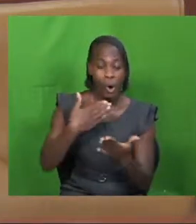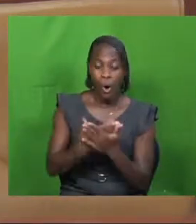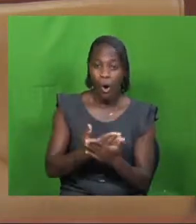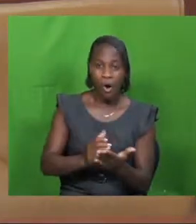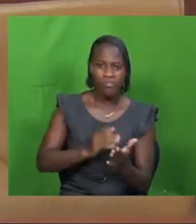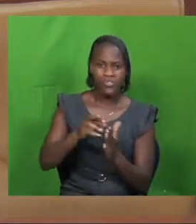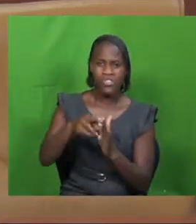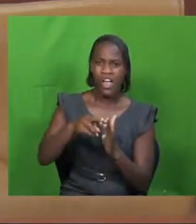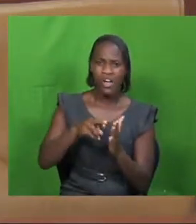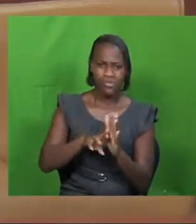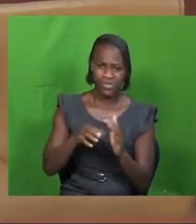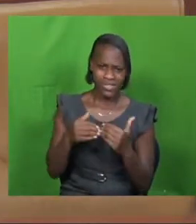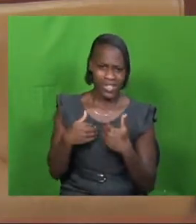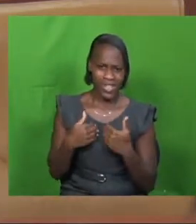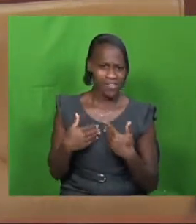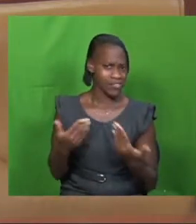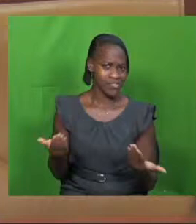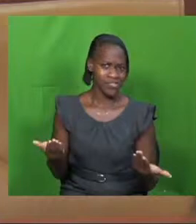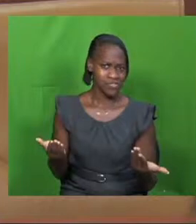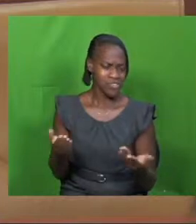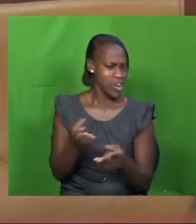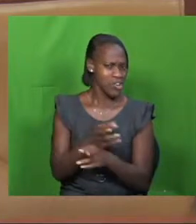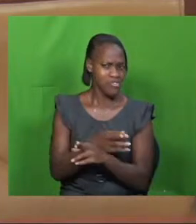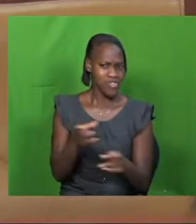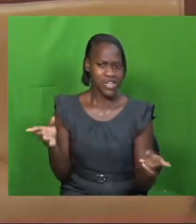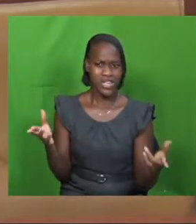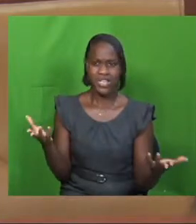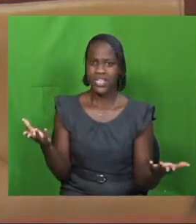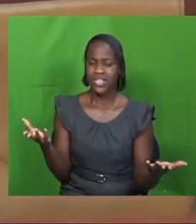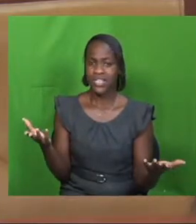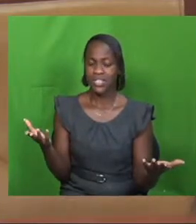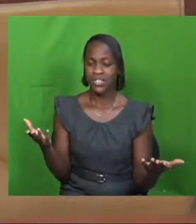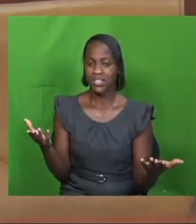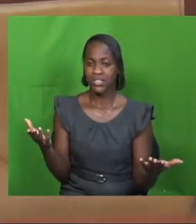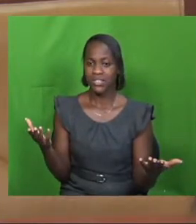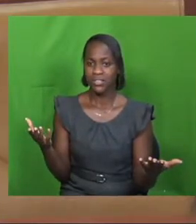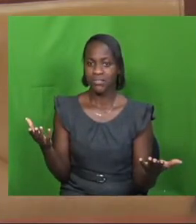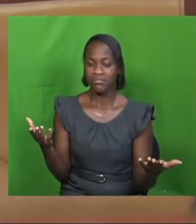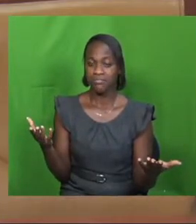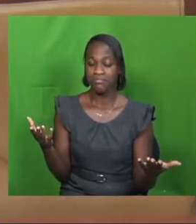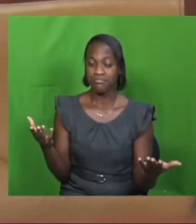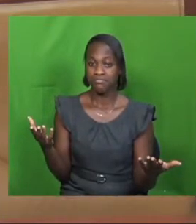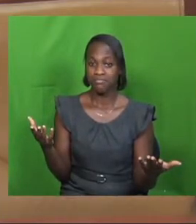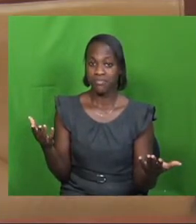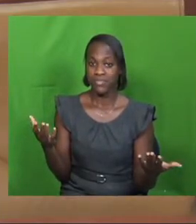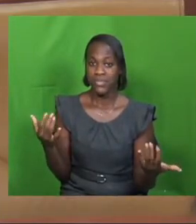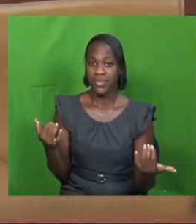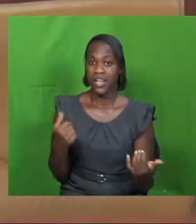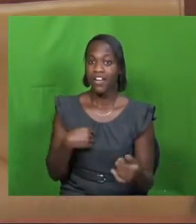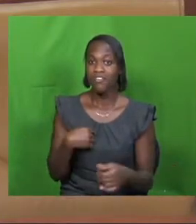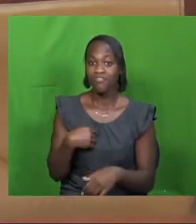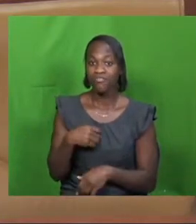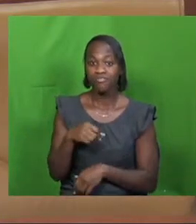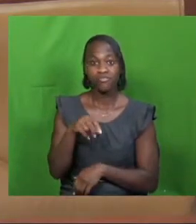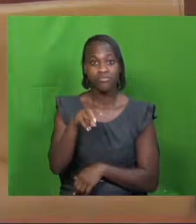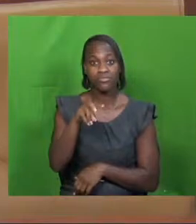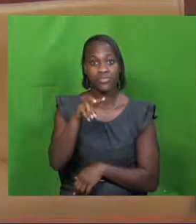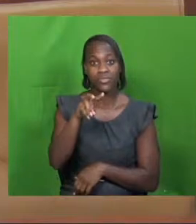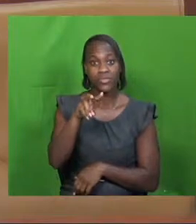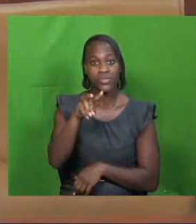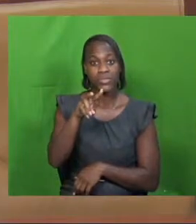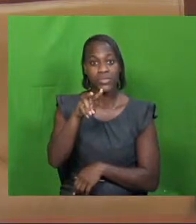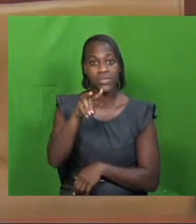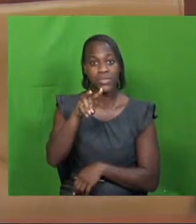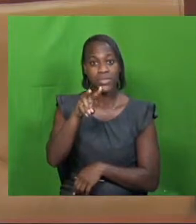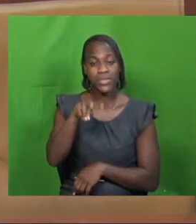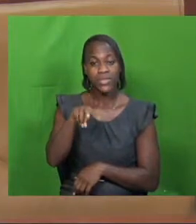report up to the day we close ready. Now we have 22nd March as the most current that